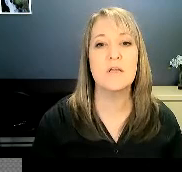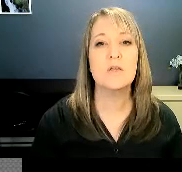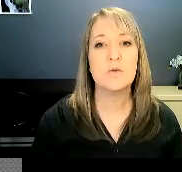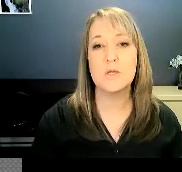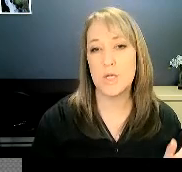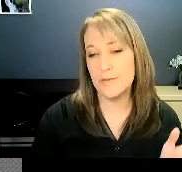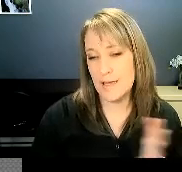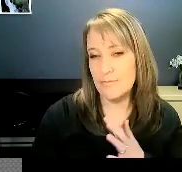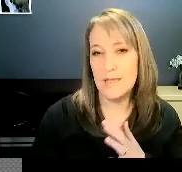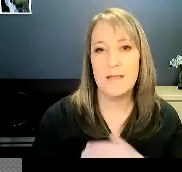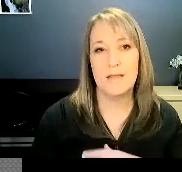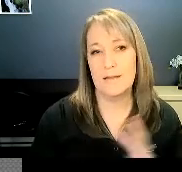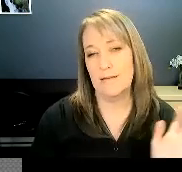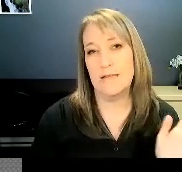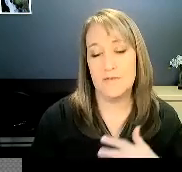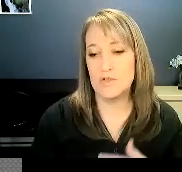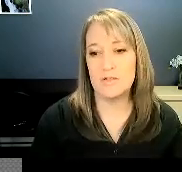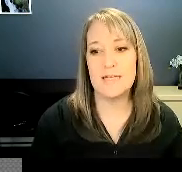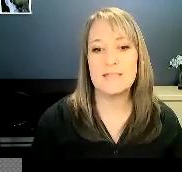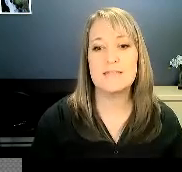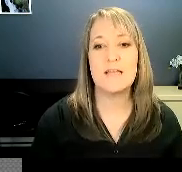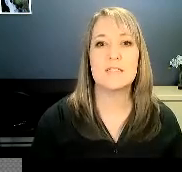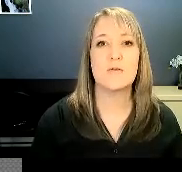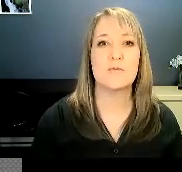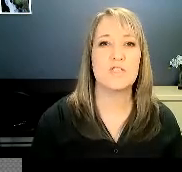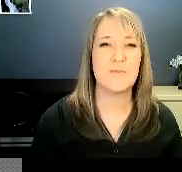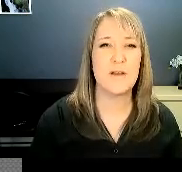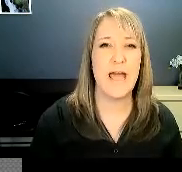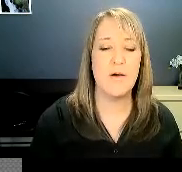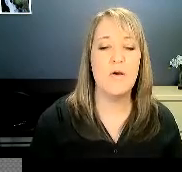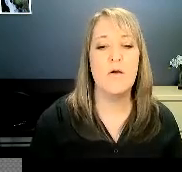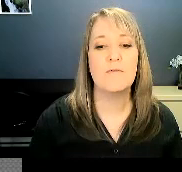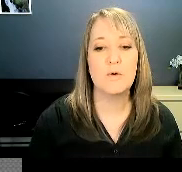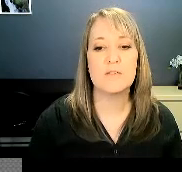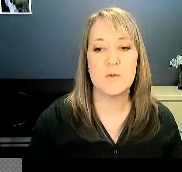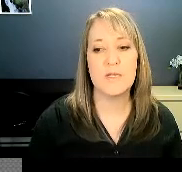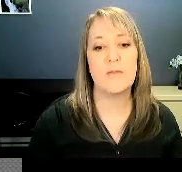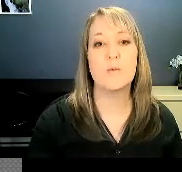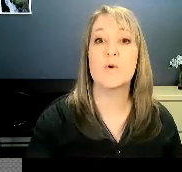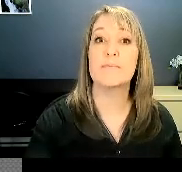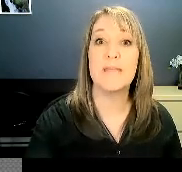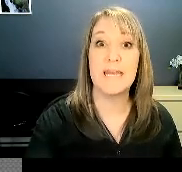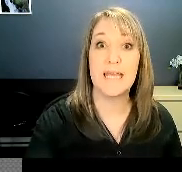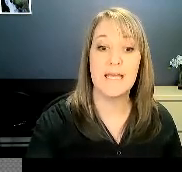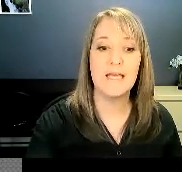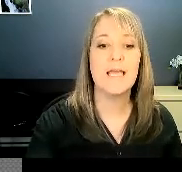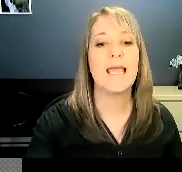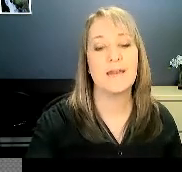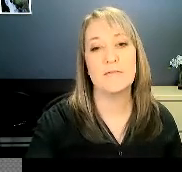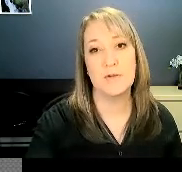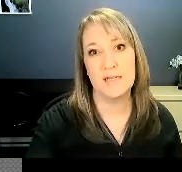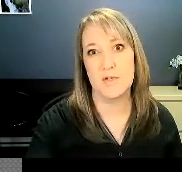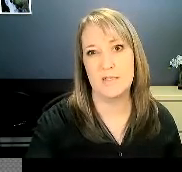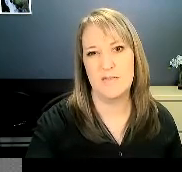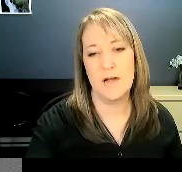used. You will learn them in future lessons. And so just for now, focus only on the word meaning